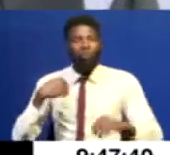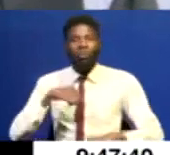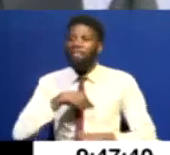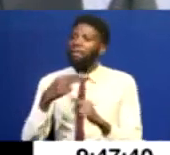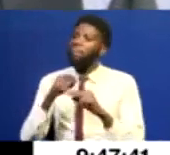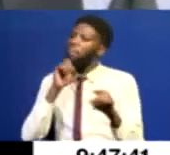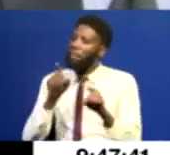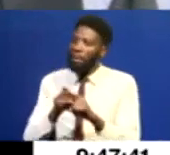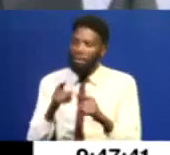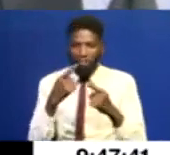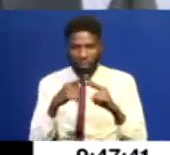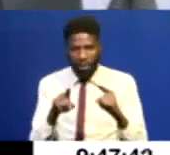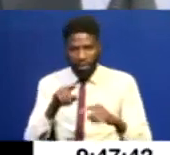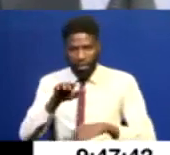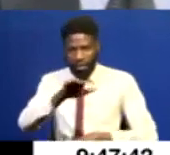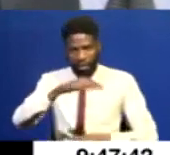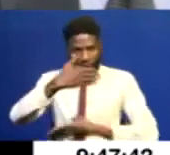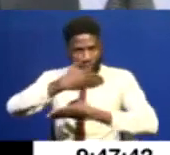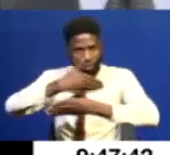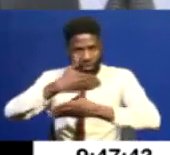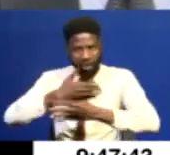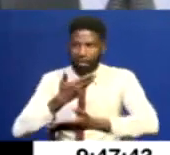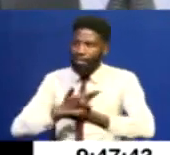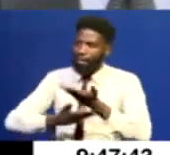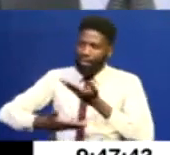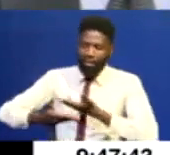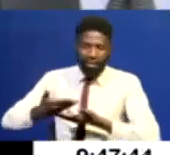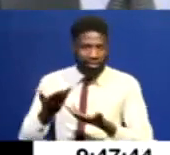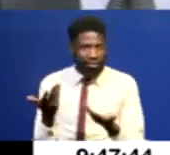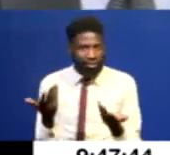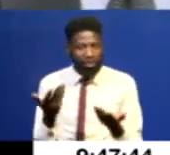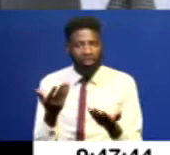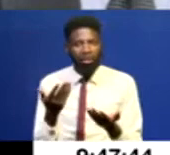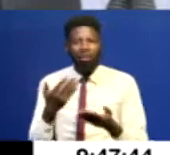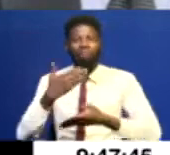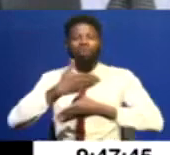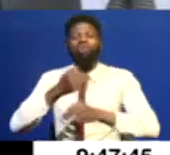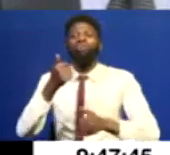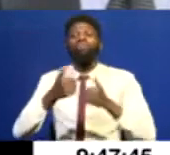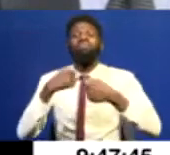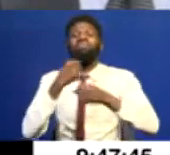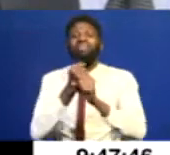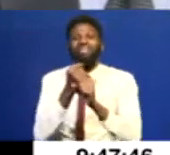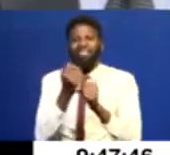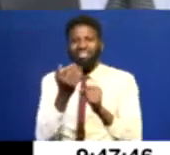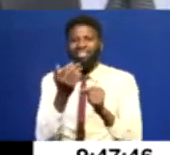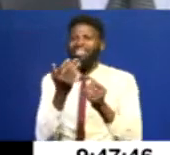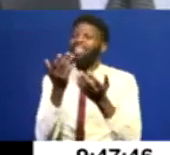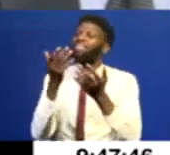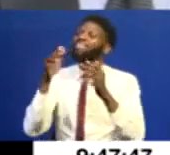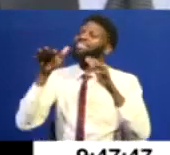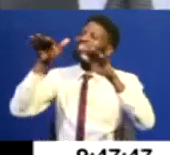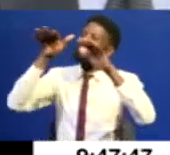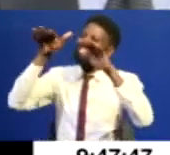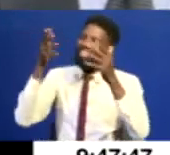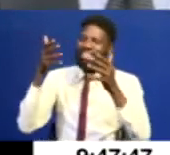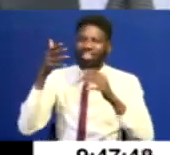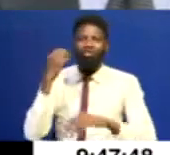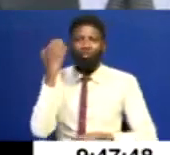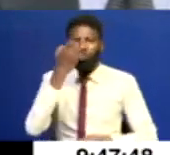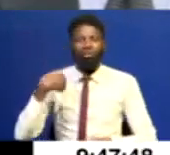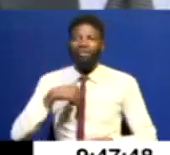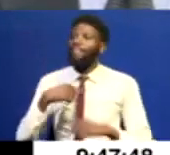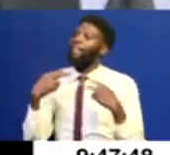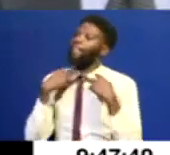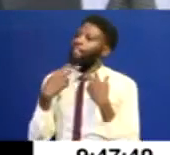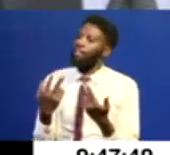another, when we cross our borders, these imaginary border points that were created somewhere in Europe, we are caught up with those borders. Those